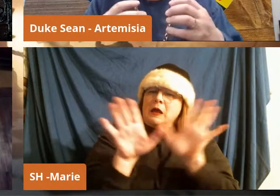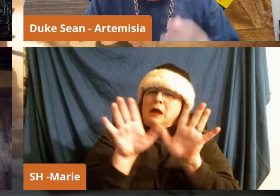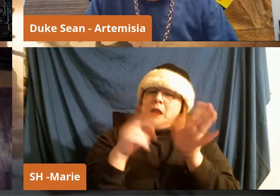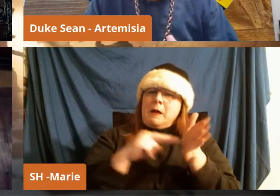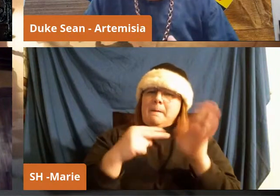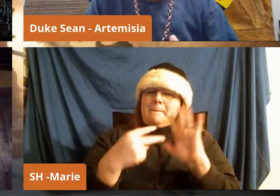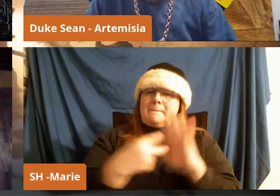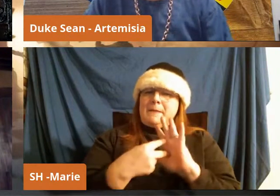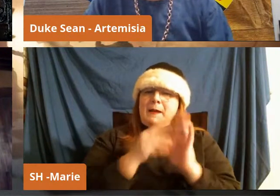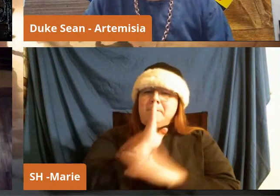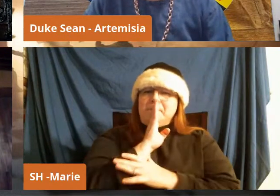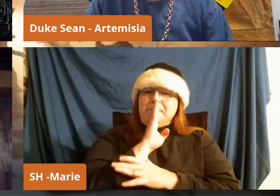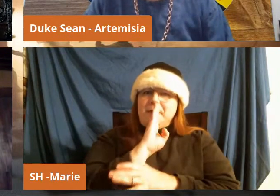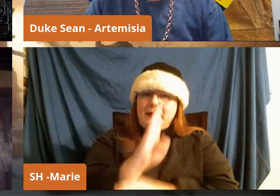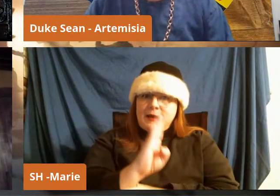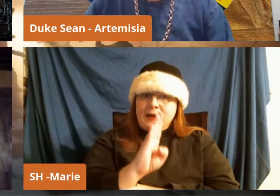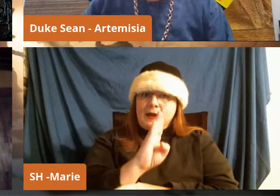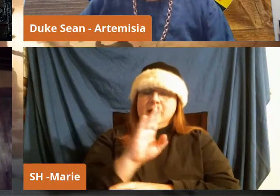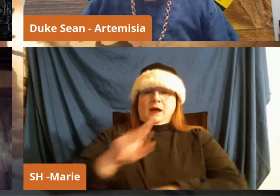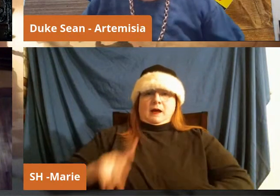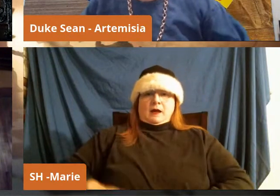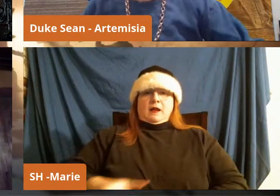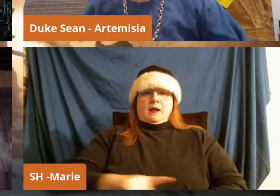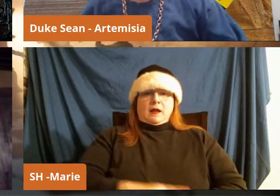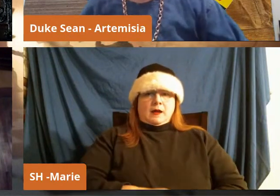of being a knight.